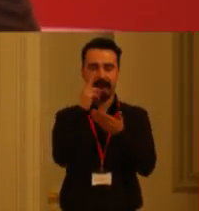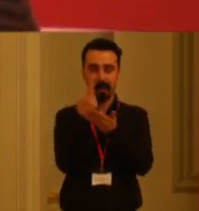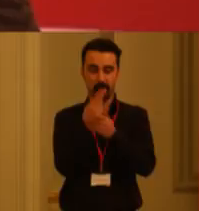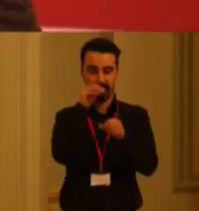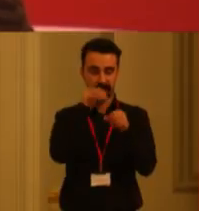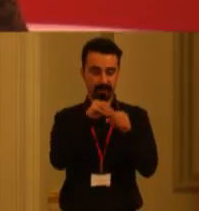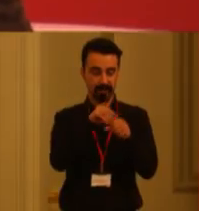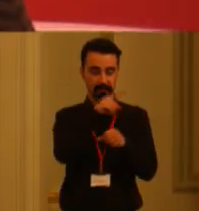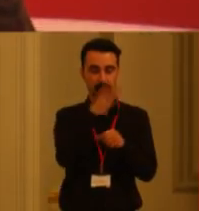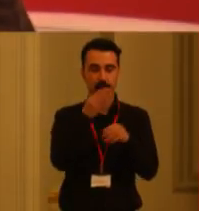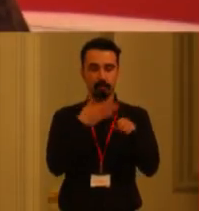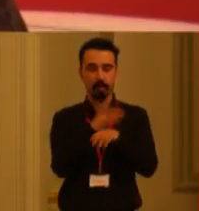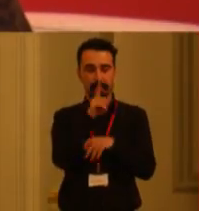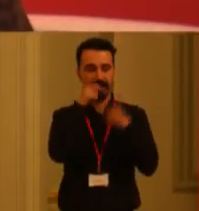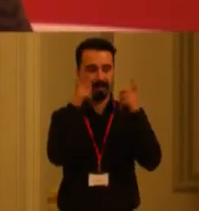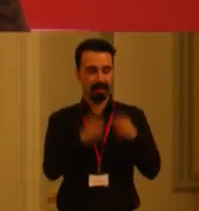budget.